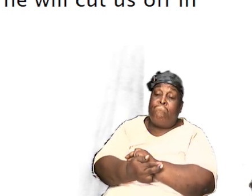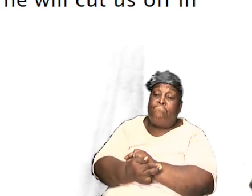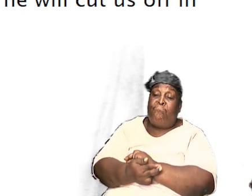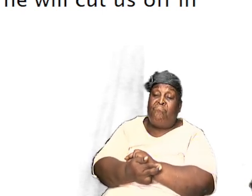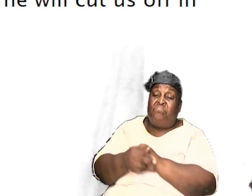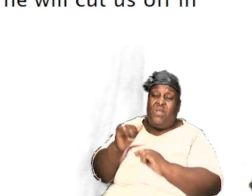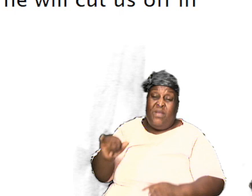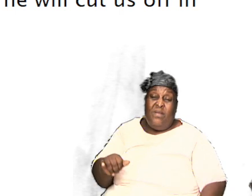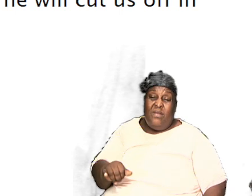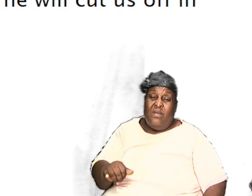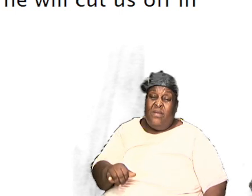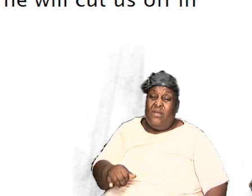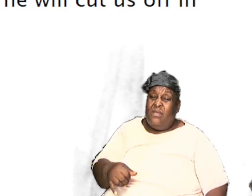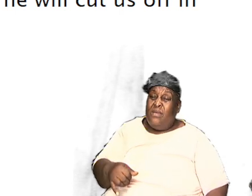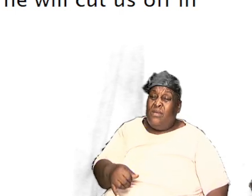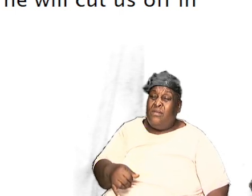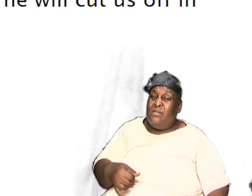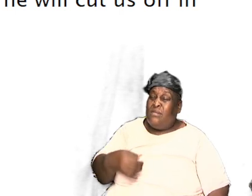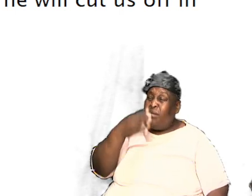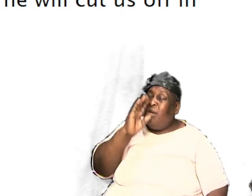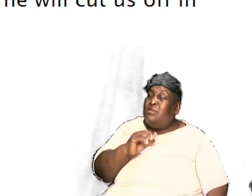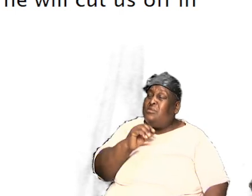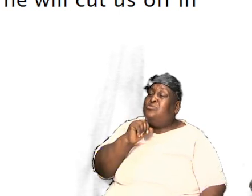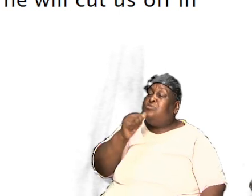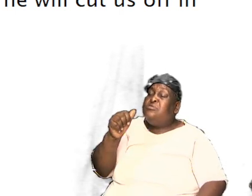That he is not going to cut off.